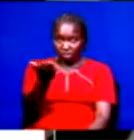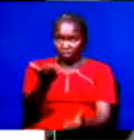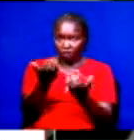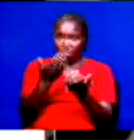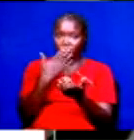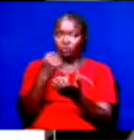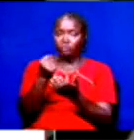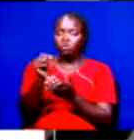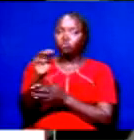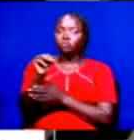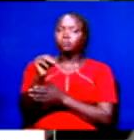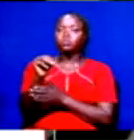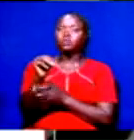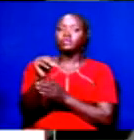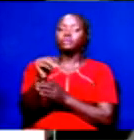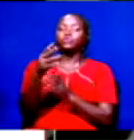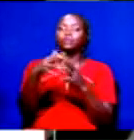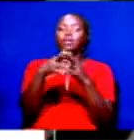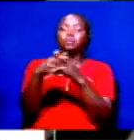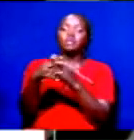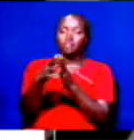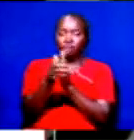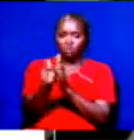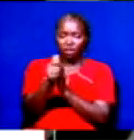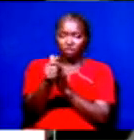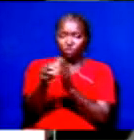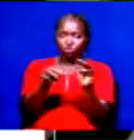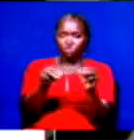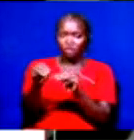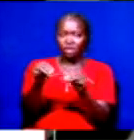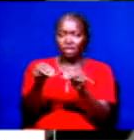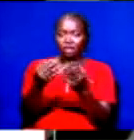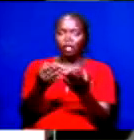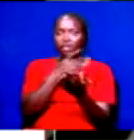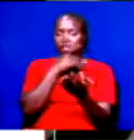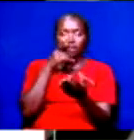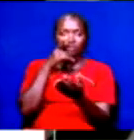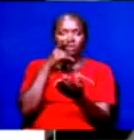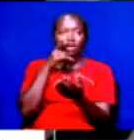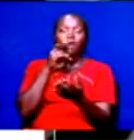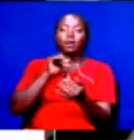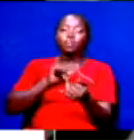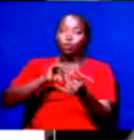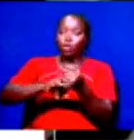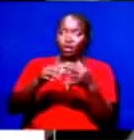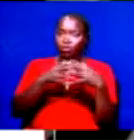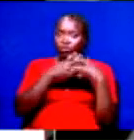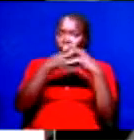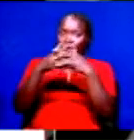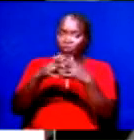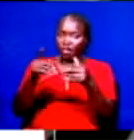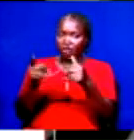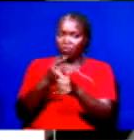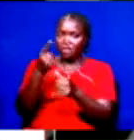$500 million, approximately 63 billion shillings, to mitigate the current drought. The First Lady of the United States, Jill Biden, is therefore calling